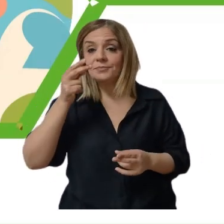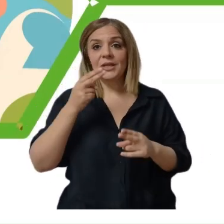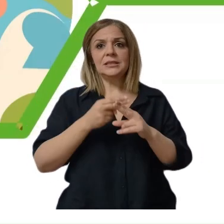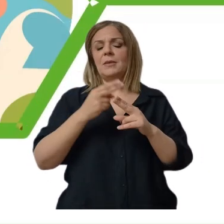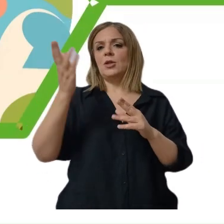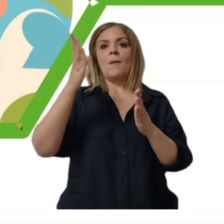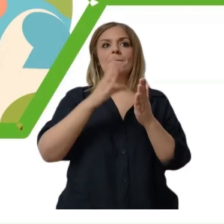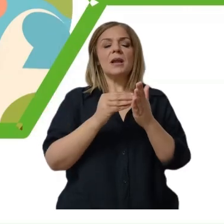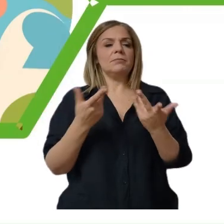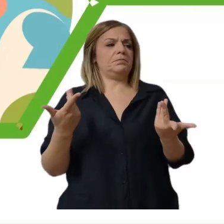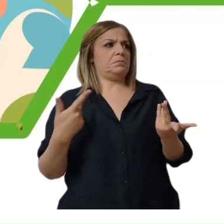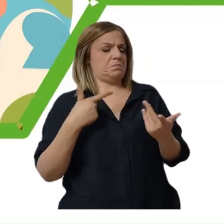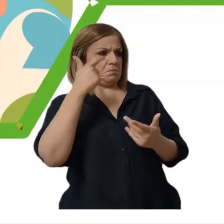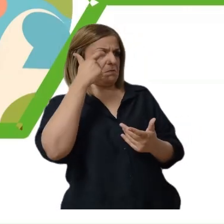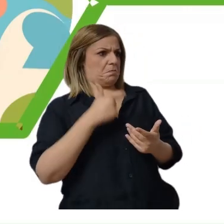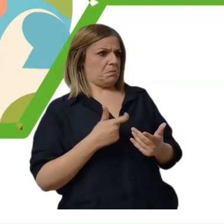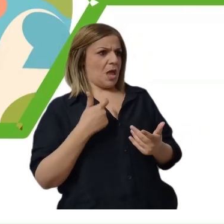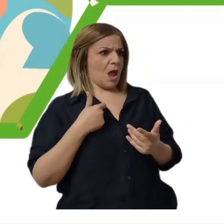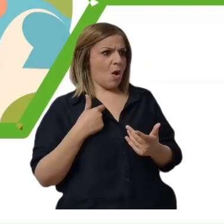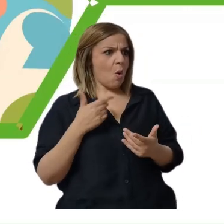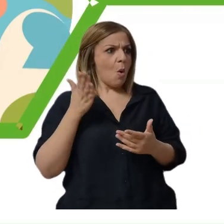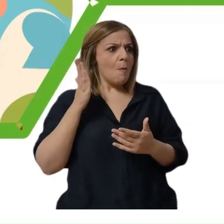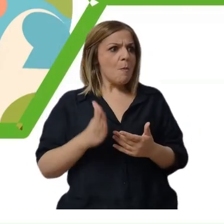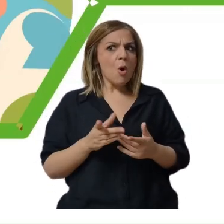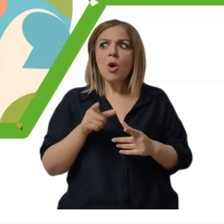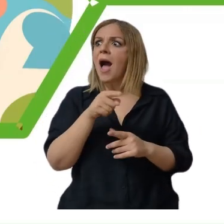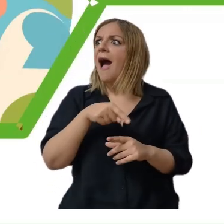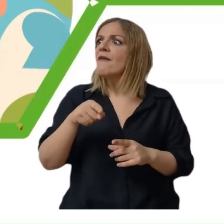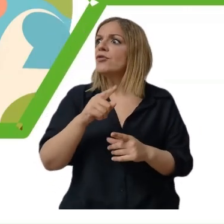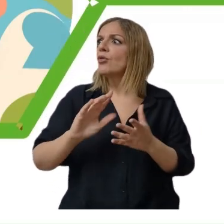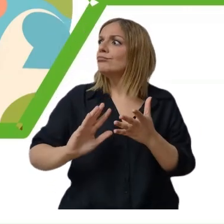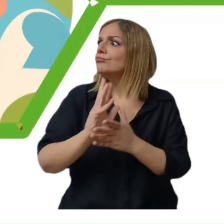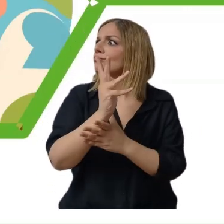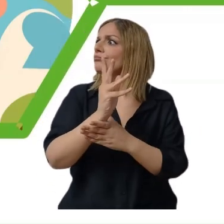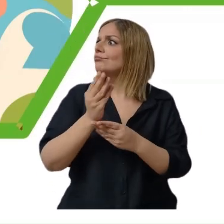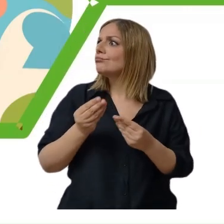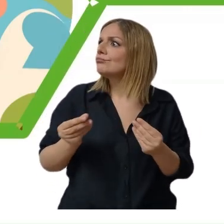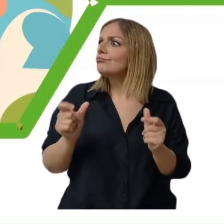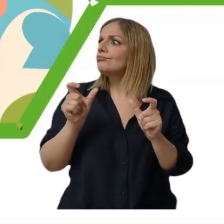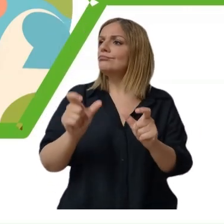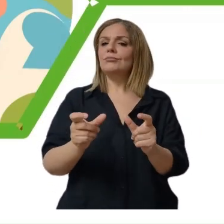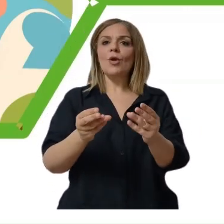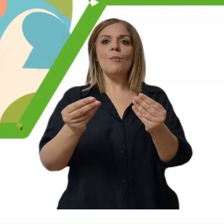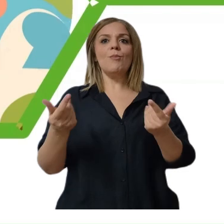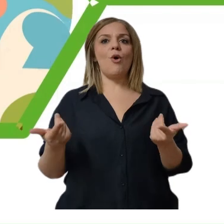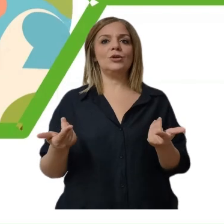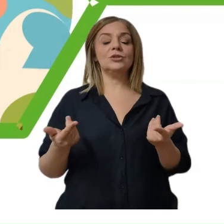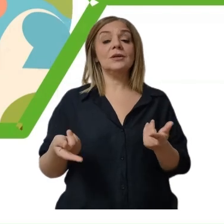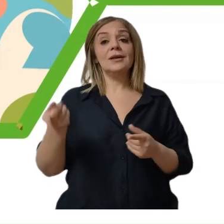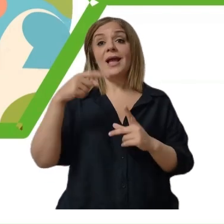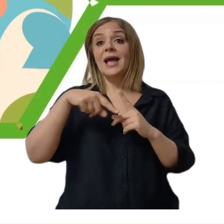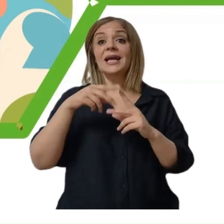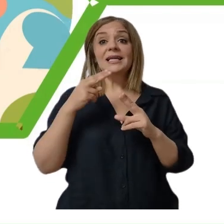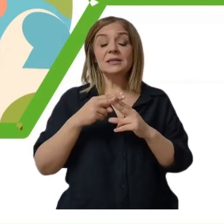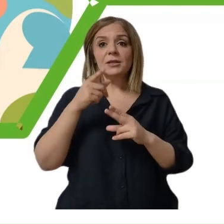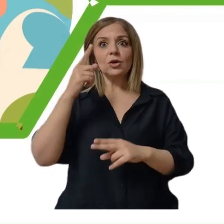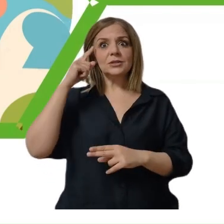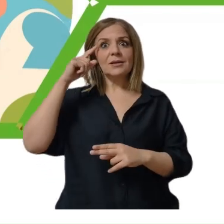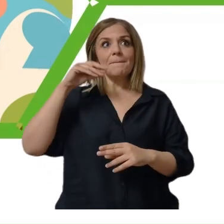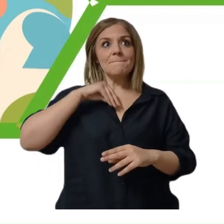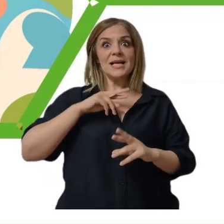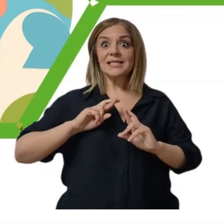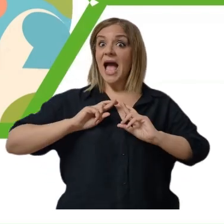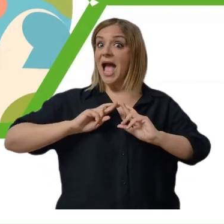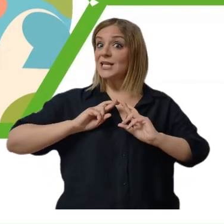an example is, how can I do this in a better and more sustainable way? And of course, you have to be